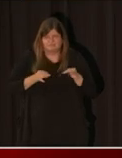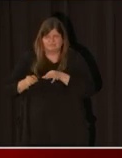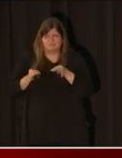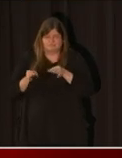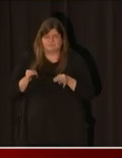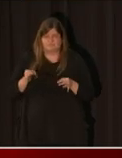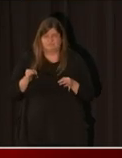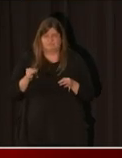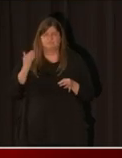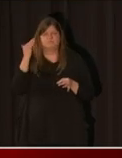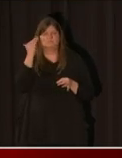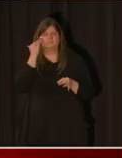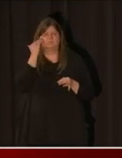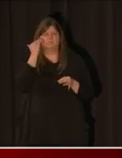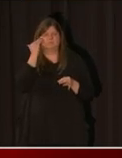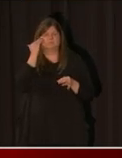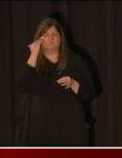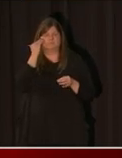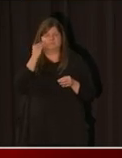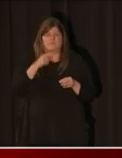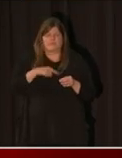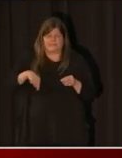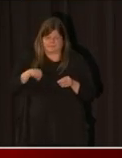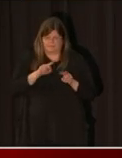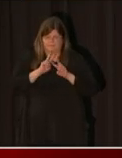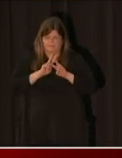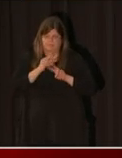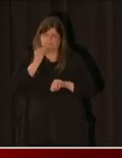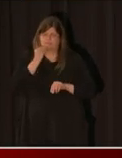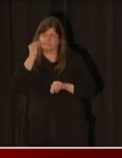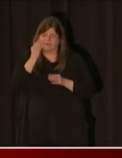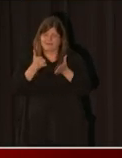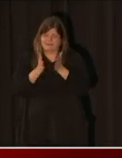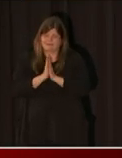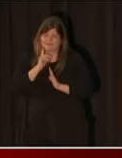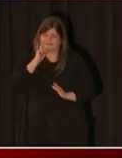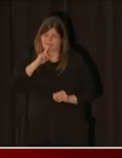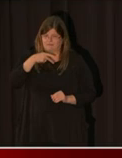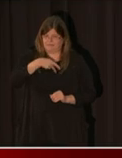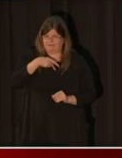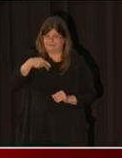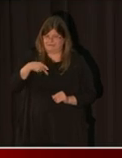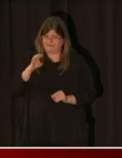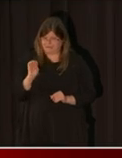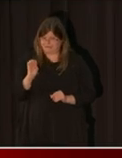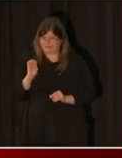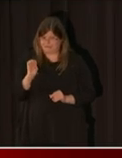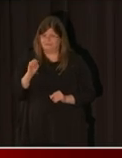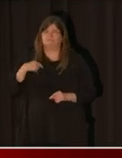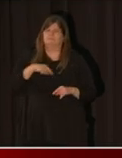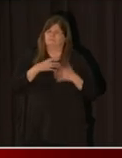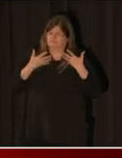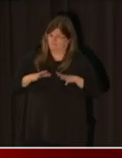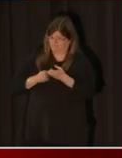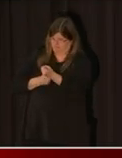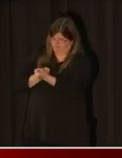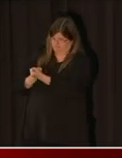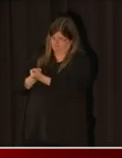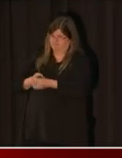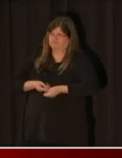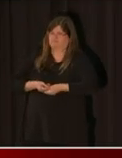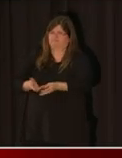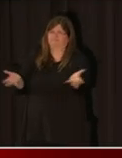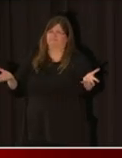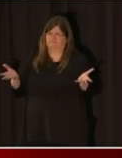was a request, I think, for PPE that we're supporting the funeral directors with, and we continue to